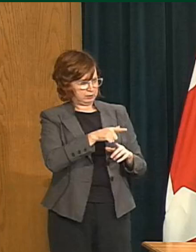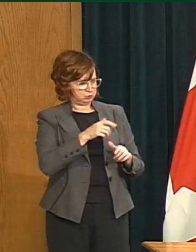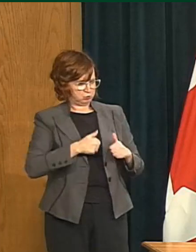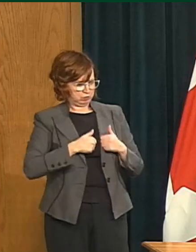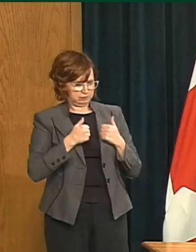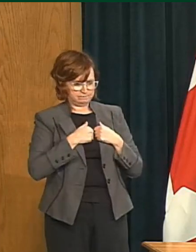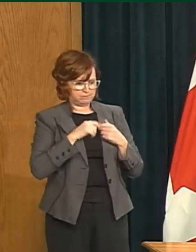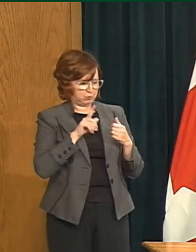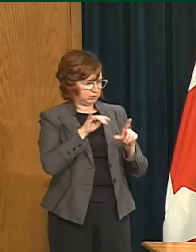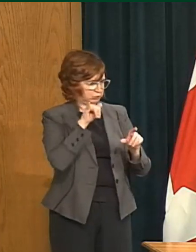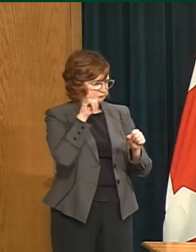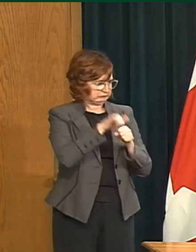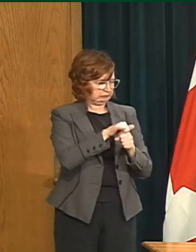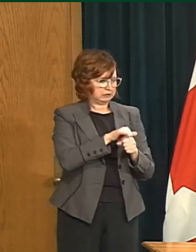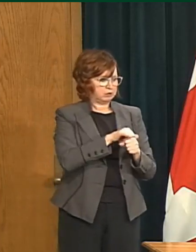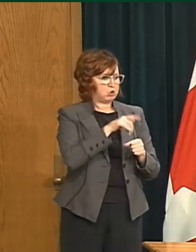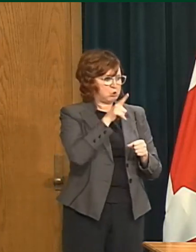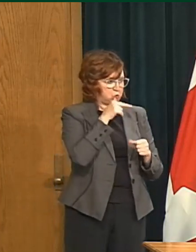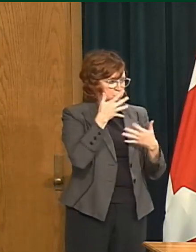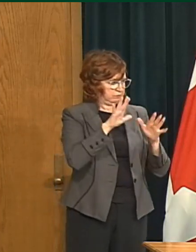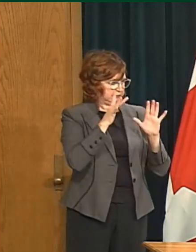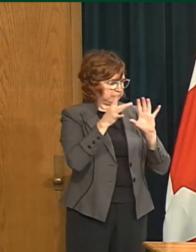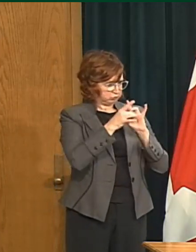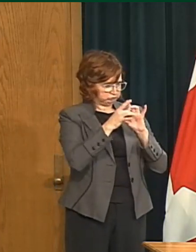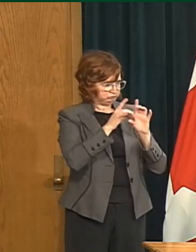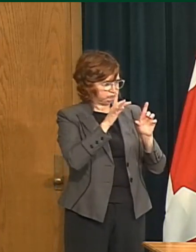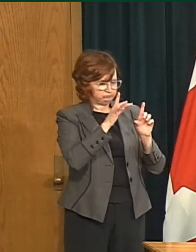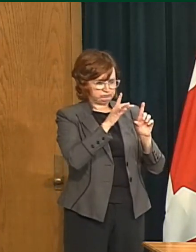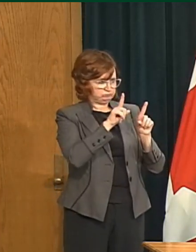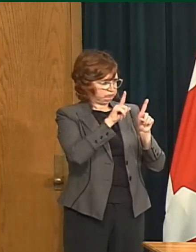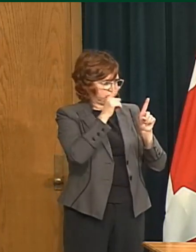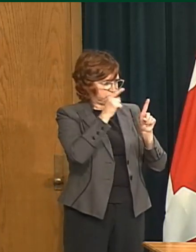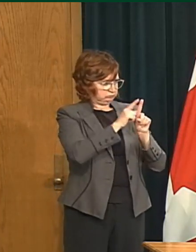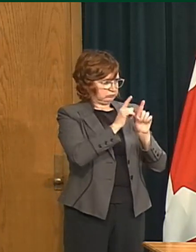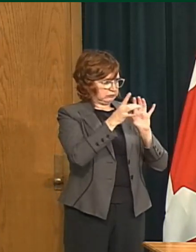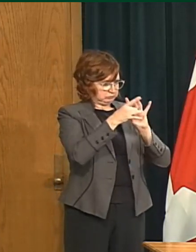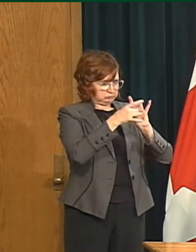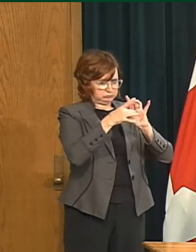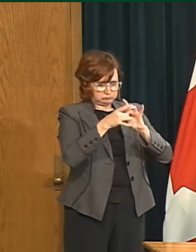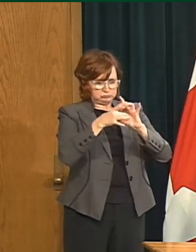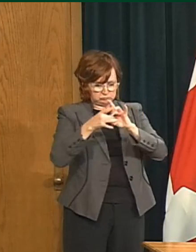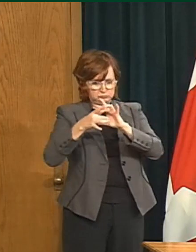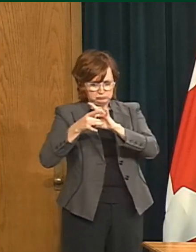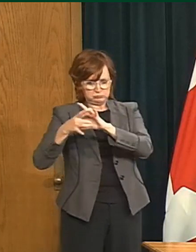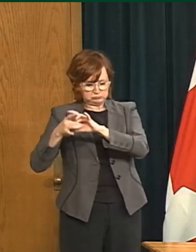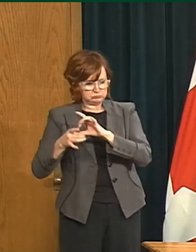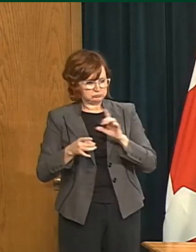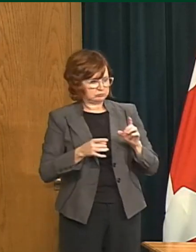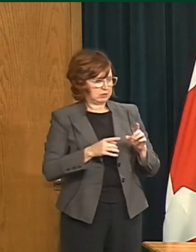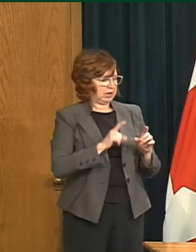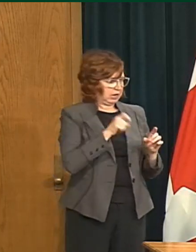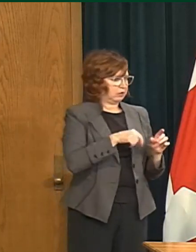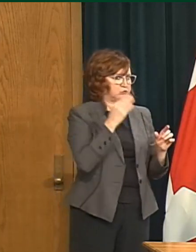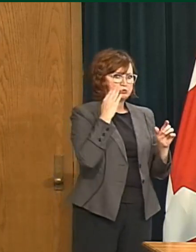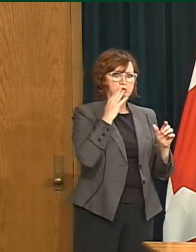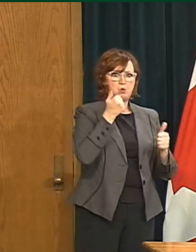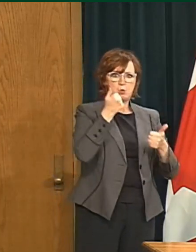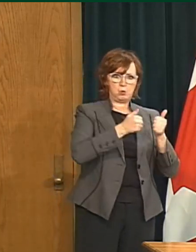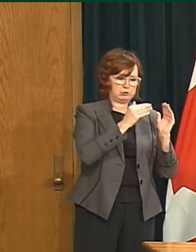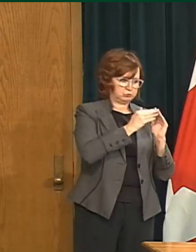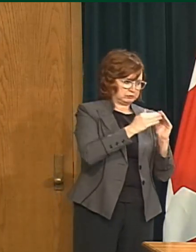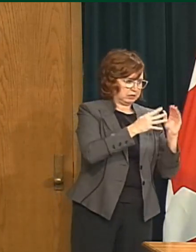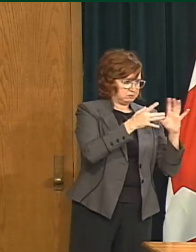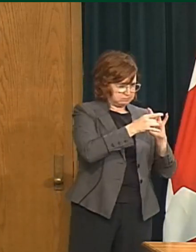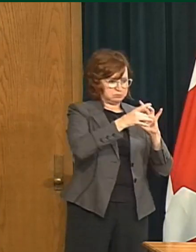about additional contacts who are then contacted, whether they're in the same community or another community, because contact tracing asks who were you in